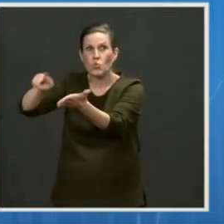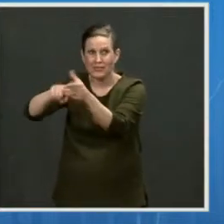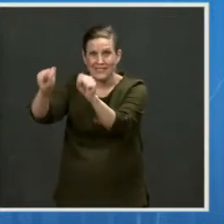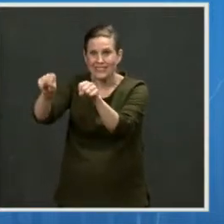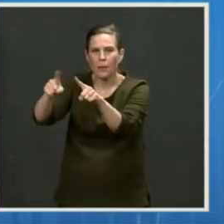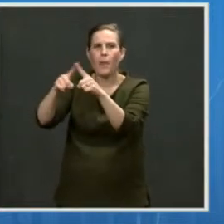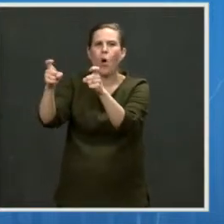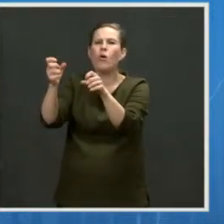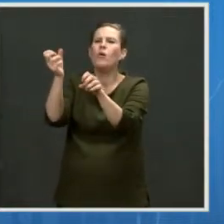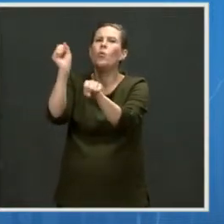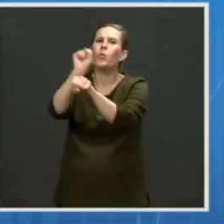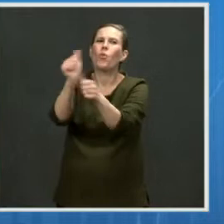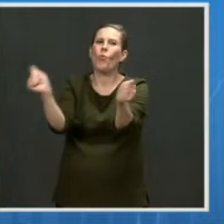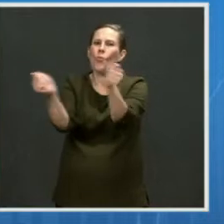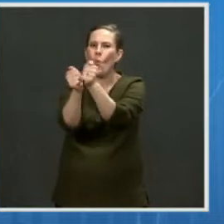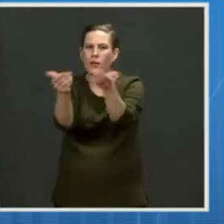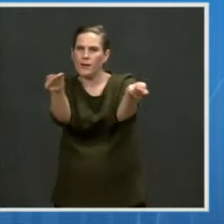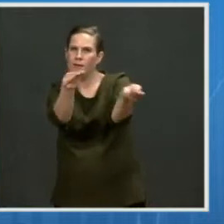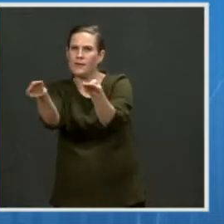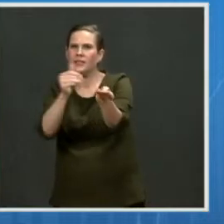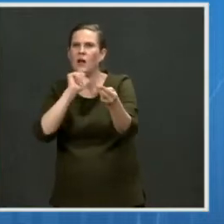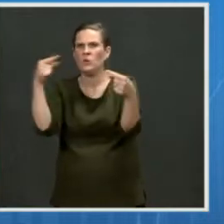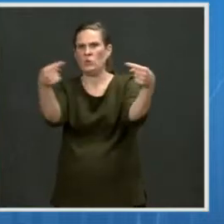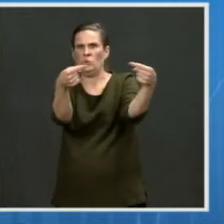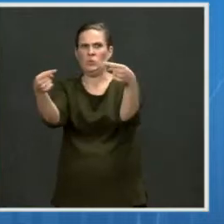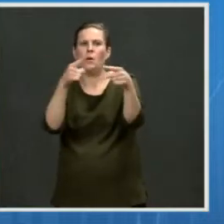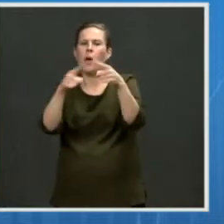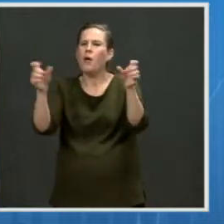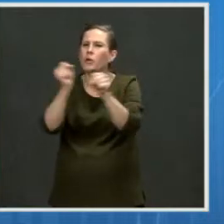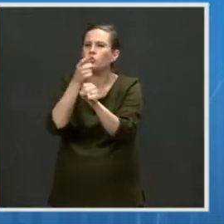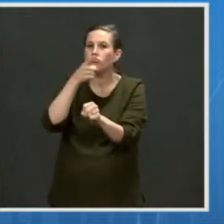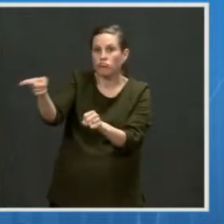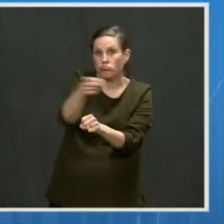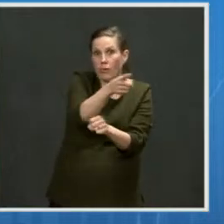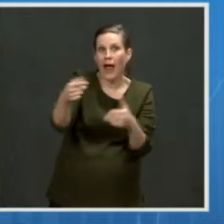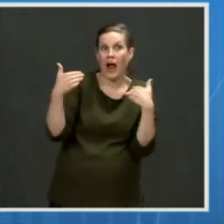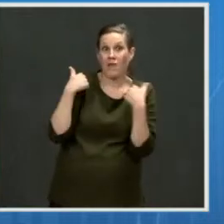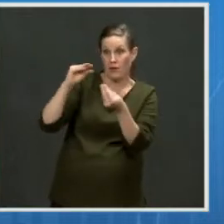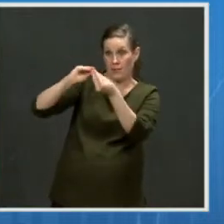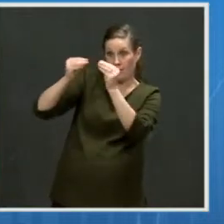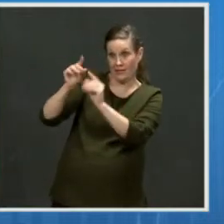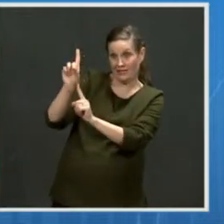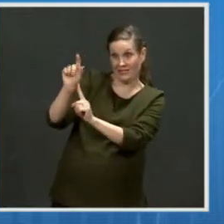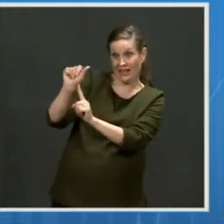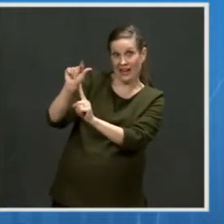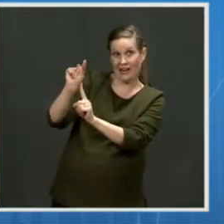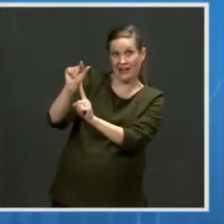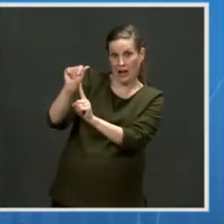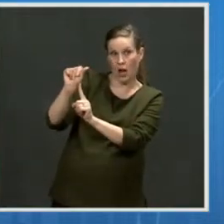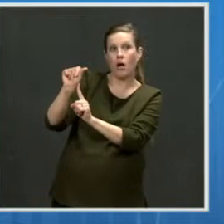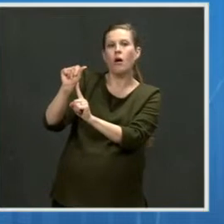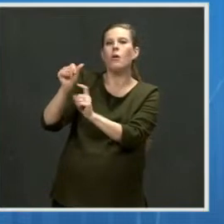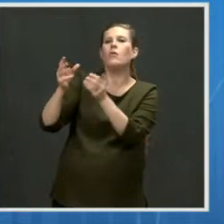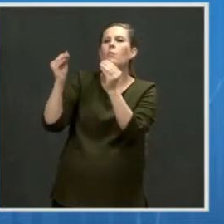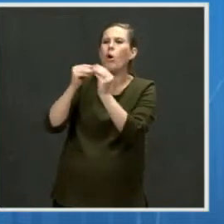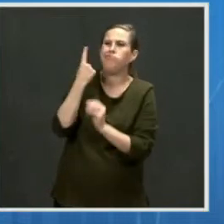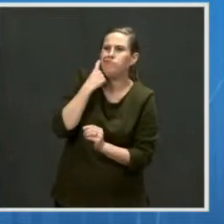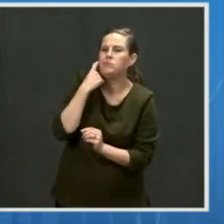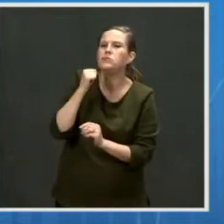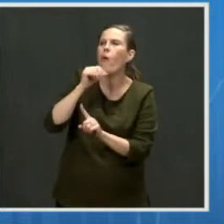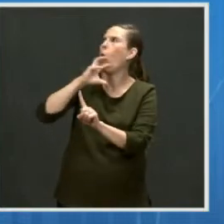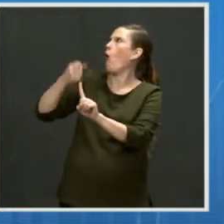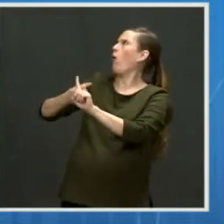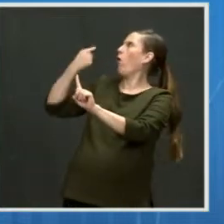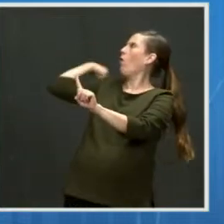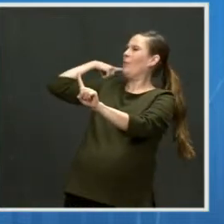to make sure that the data that they put into their press release is the most update and